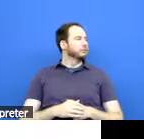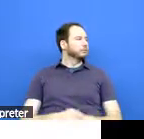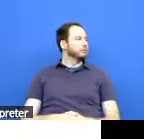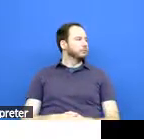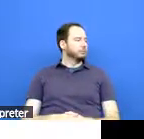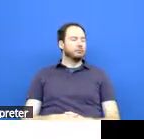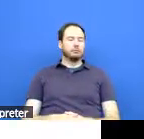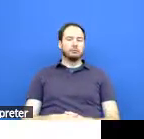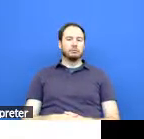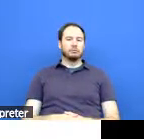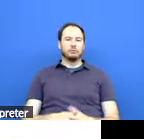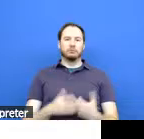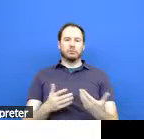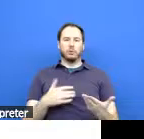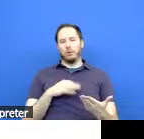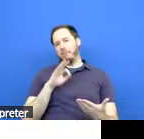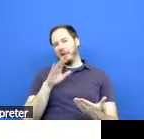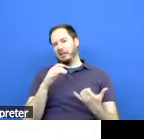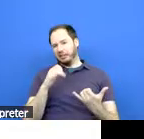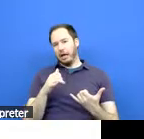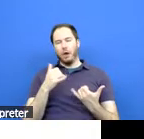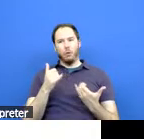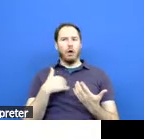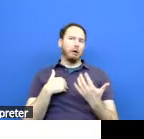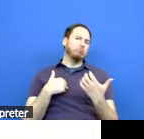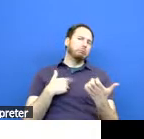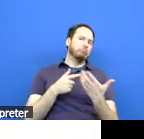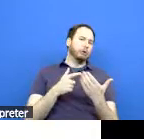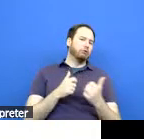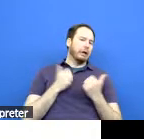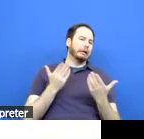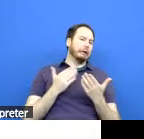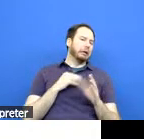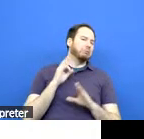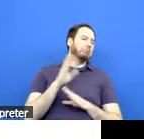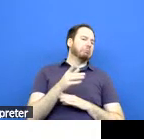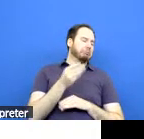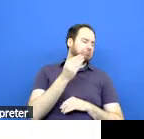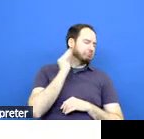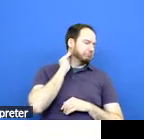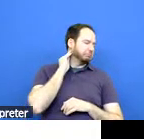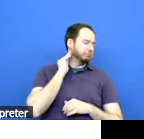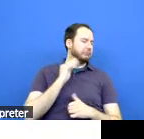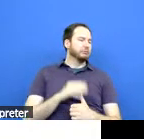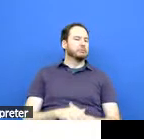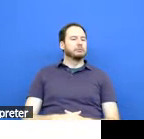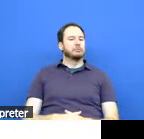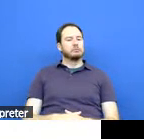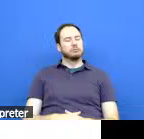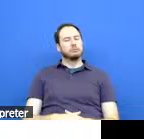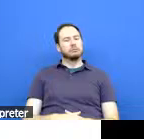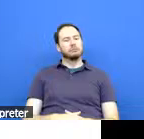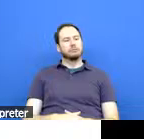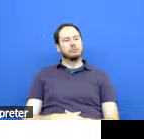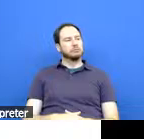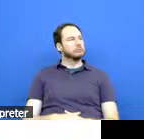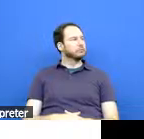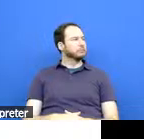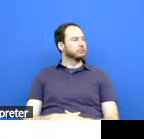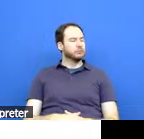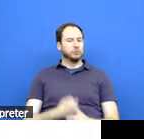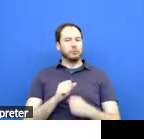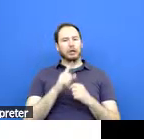so like I said, I just want to mention that now while we have some of the residents from that area who might know the folks in that